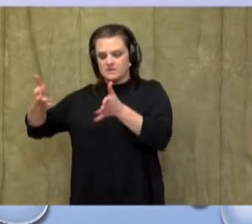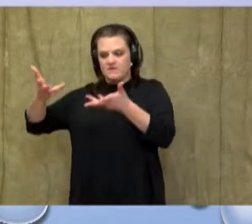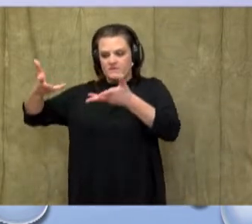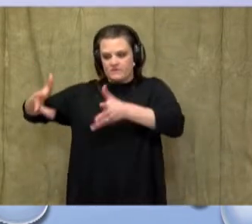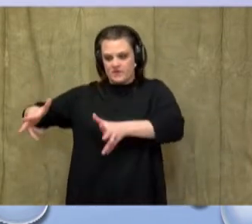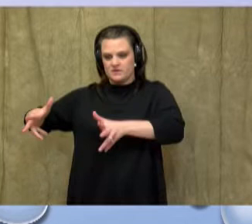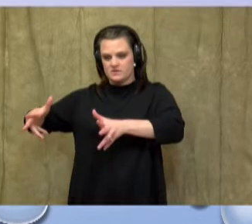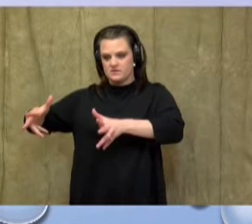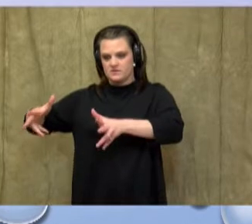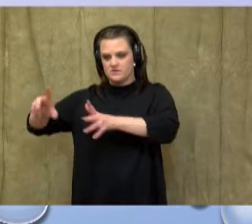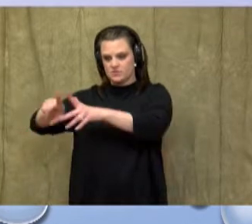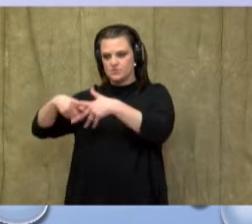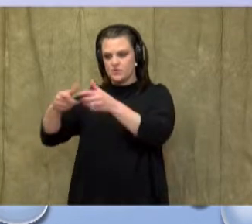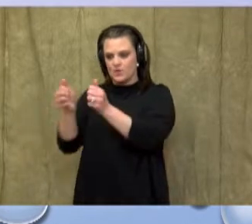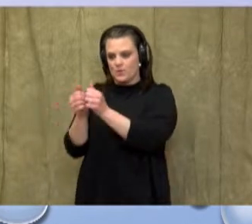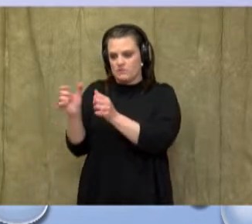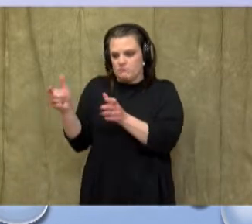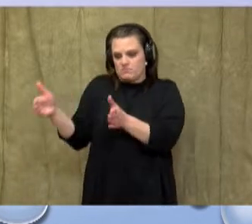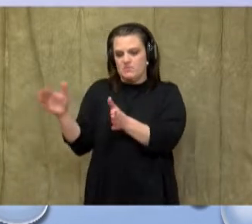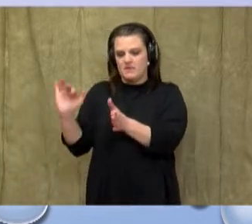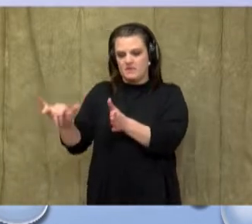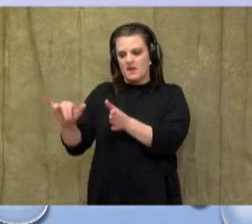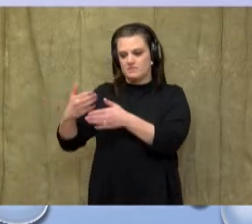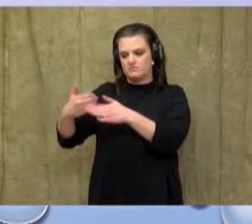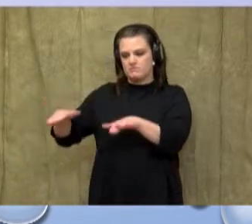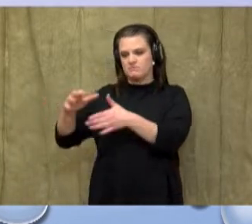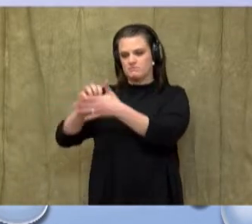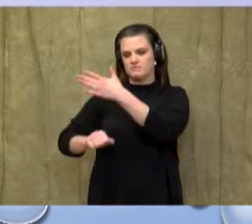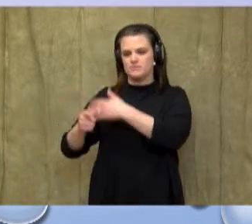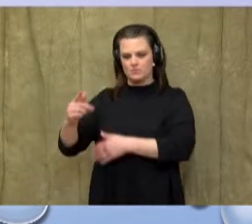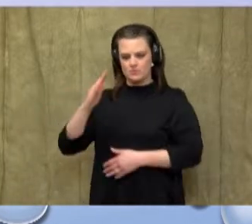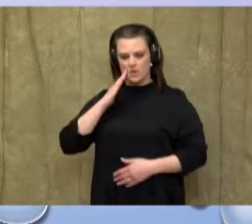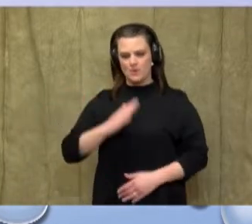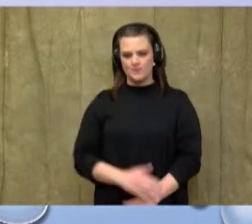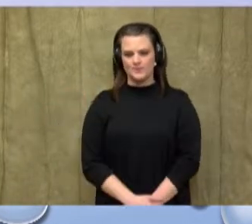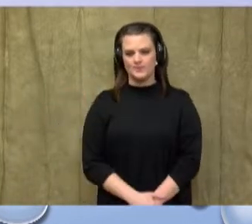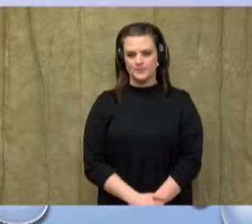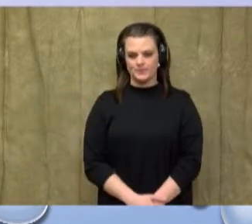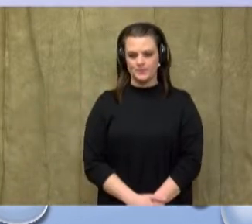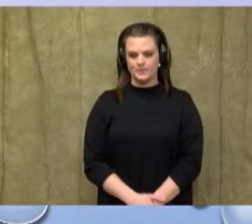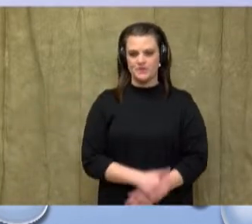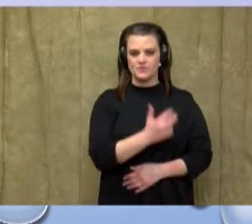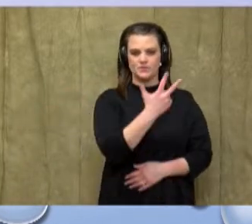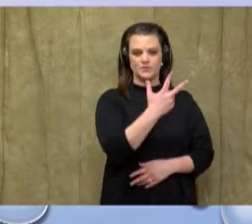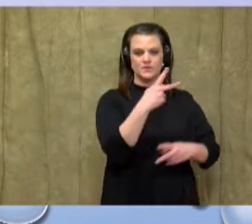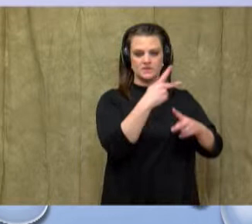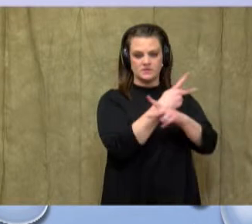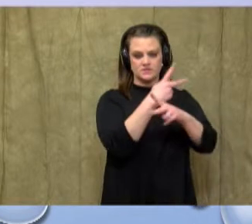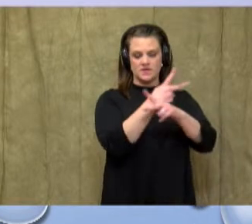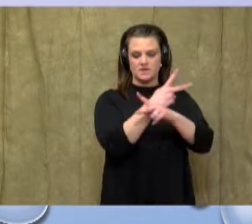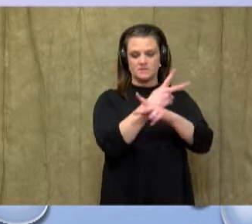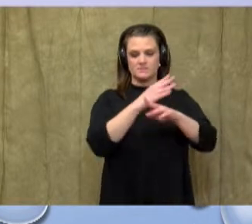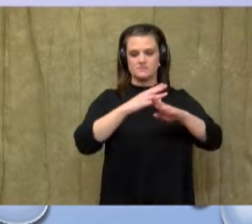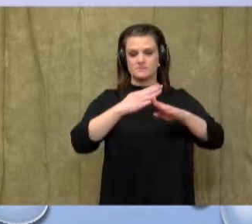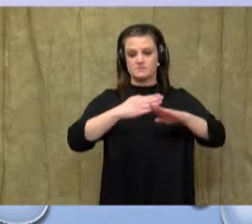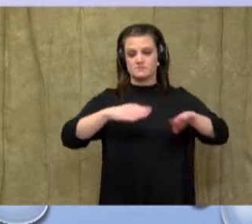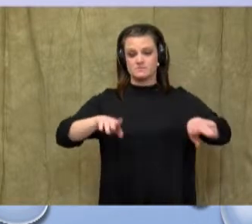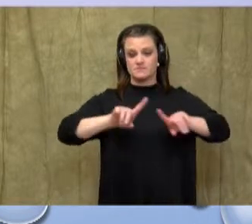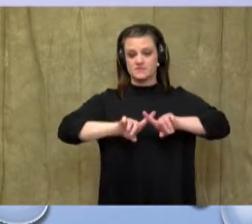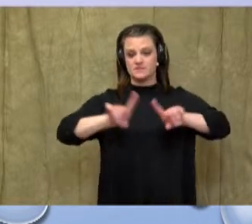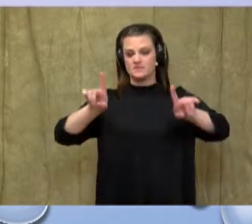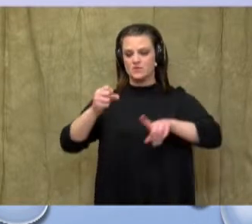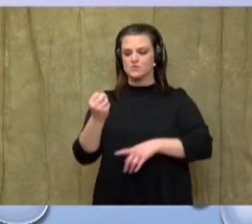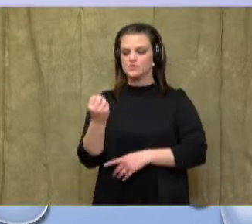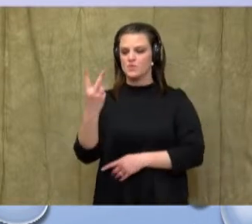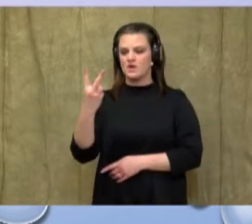done. It's the difference of what happened. So here we have 3 times the difference of